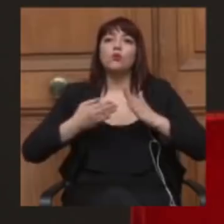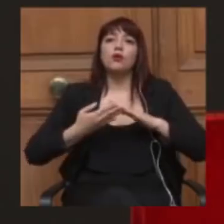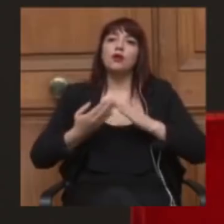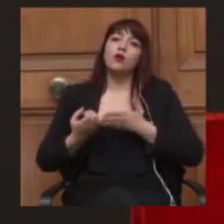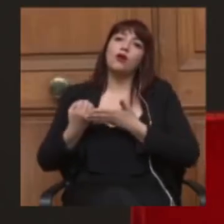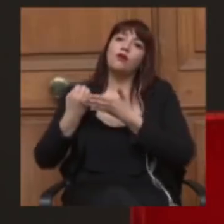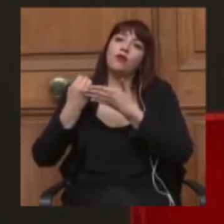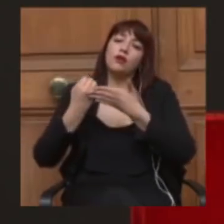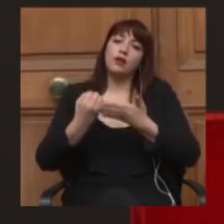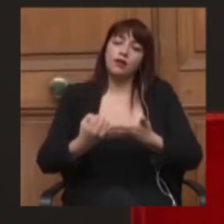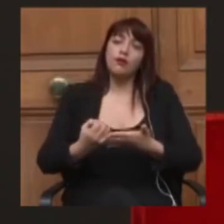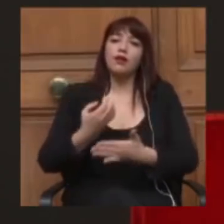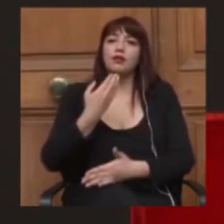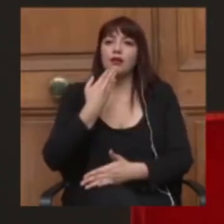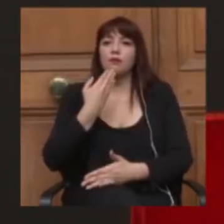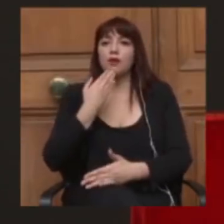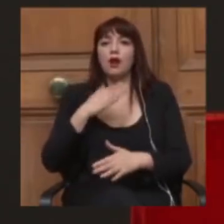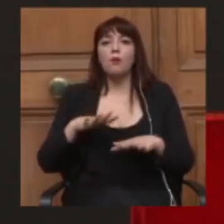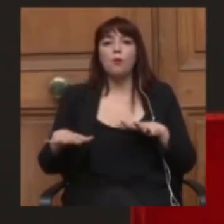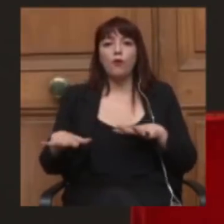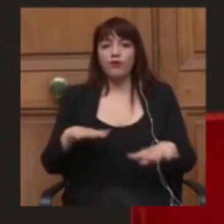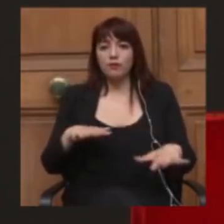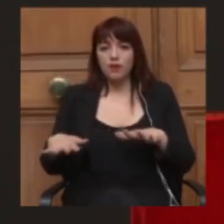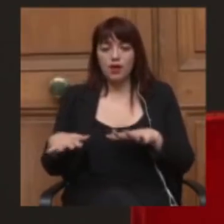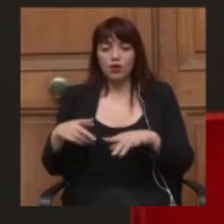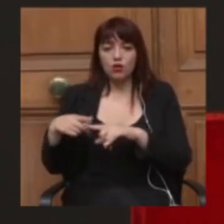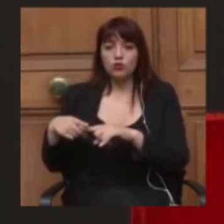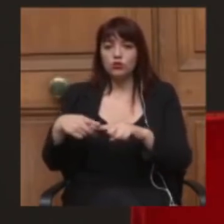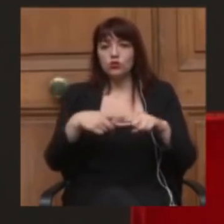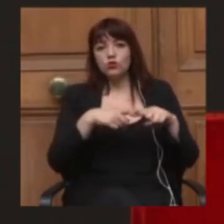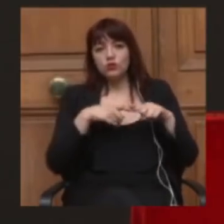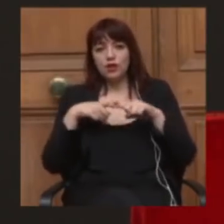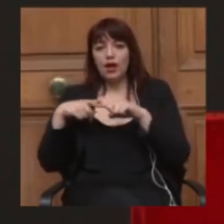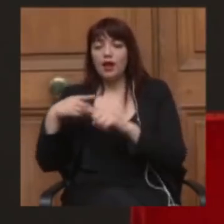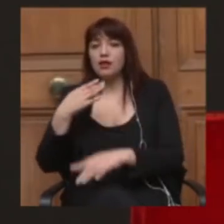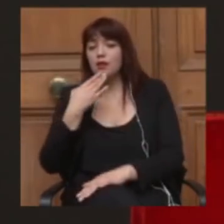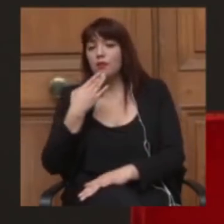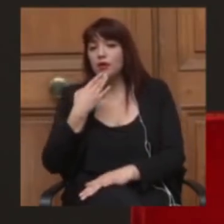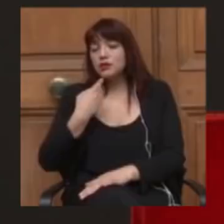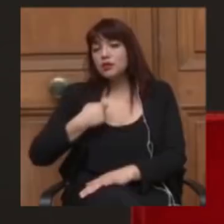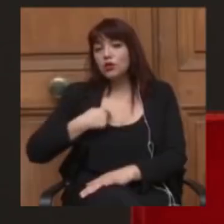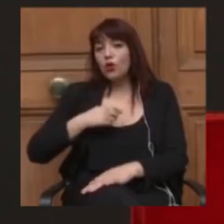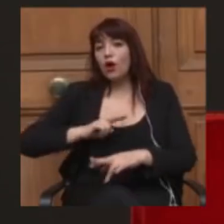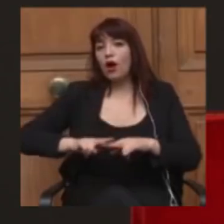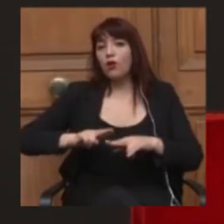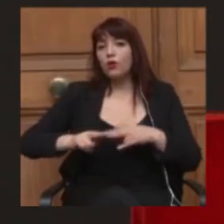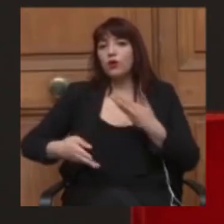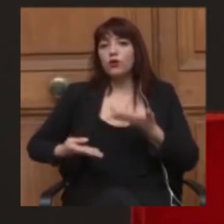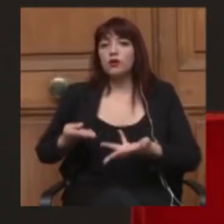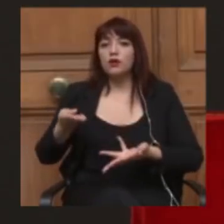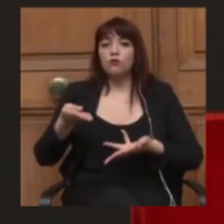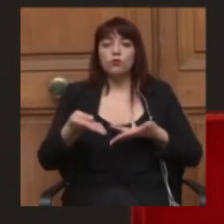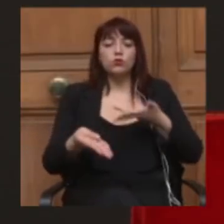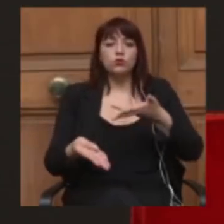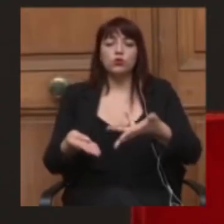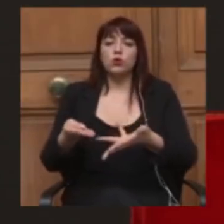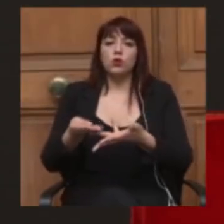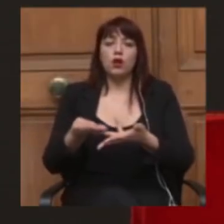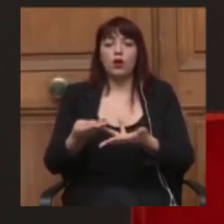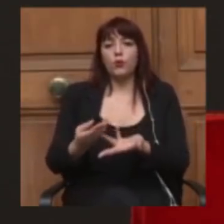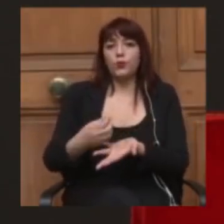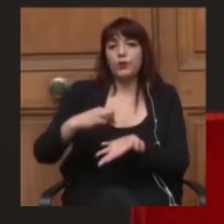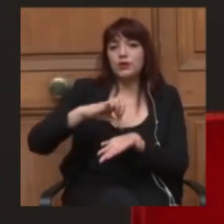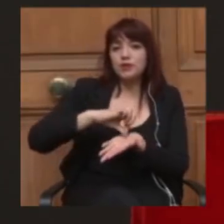social movements. Even as I have made a contribution to some fields of study, those fields